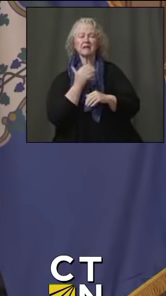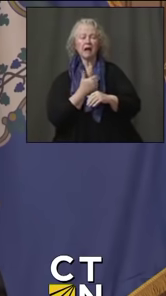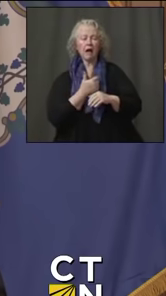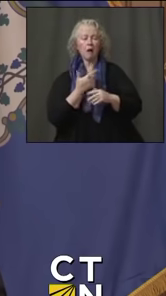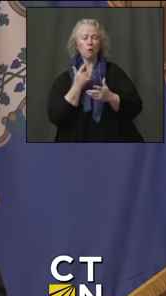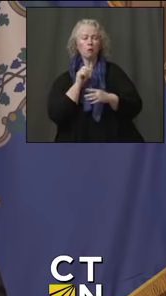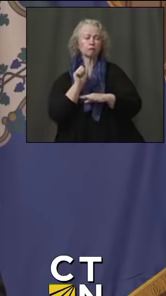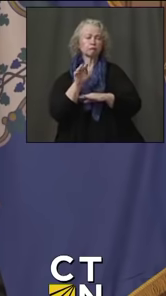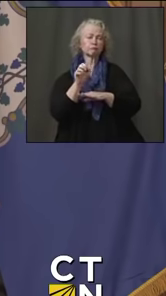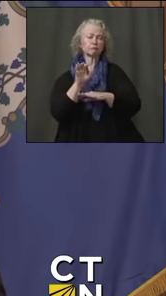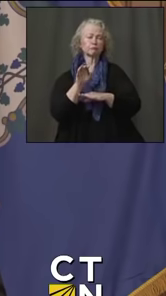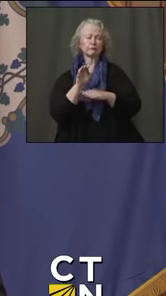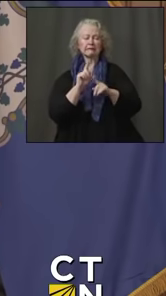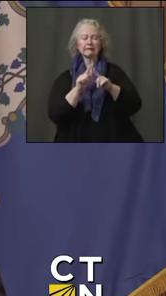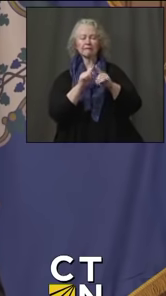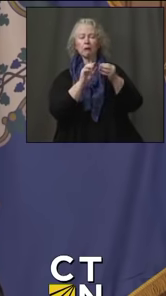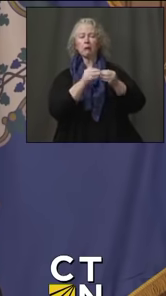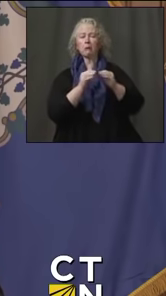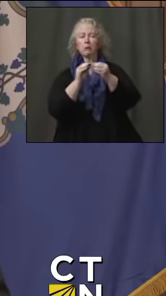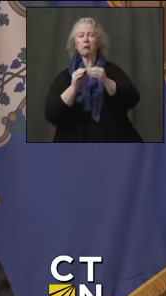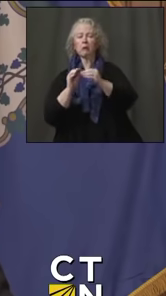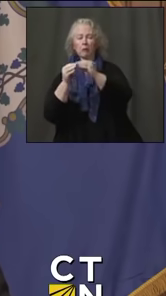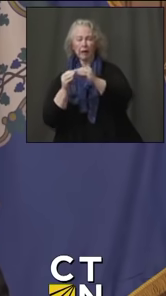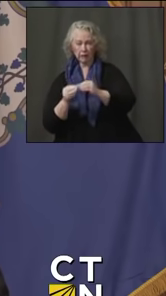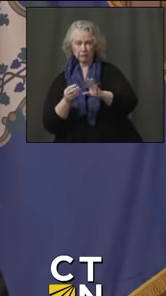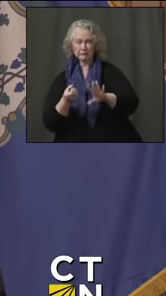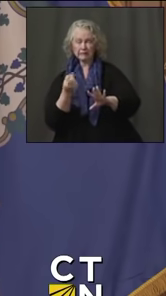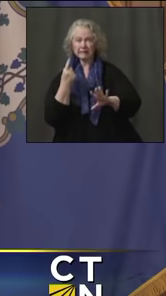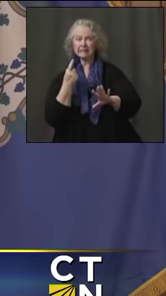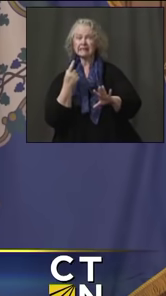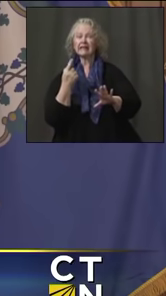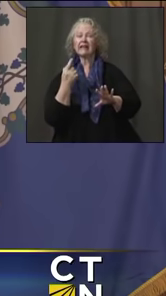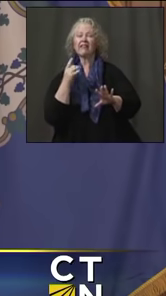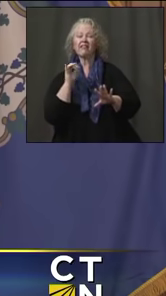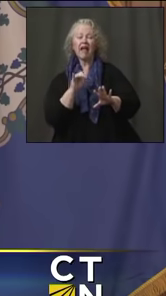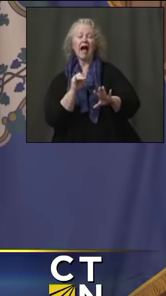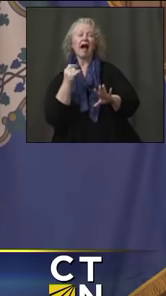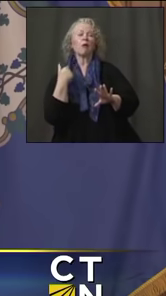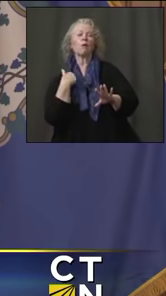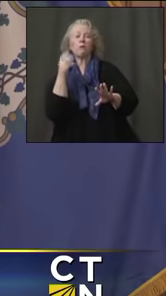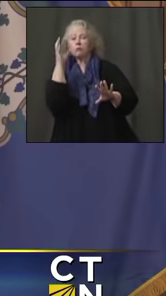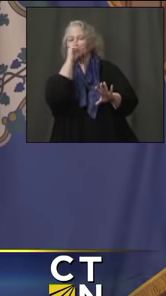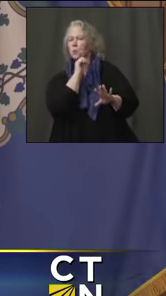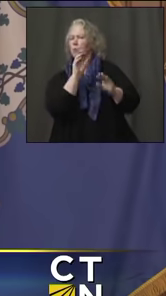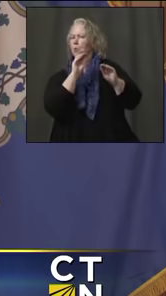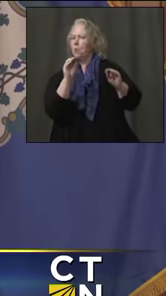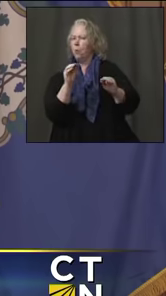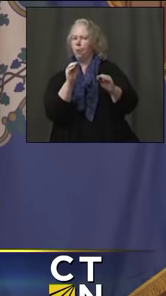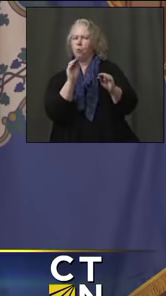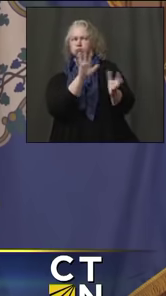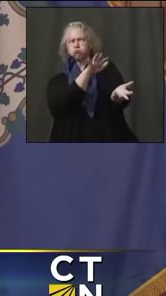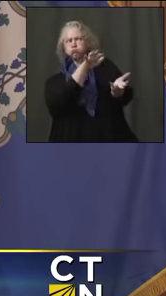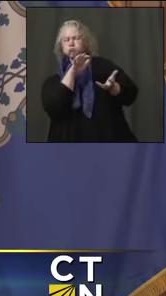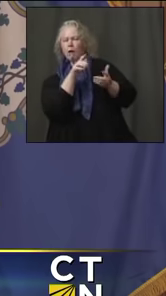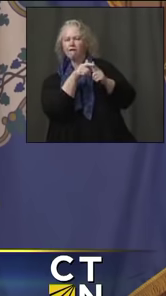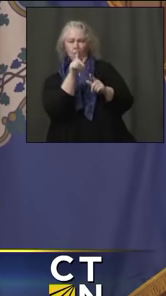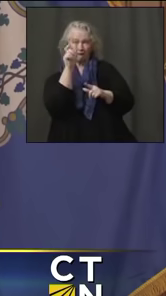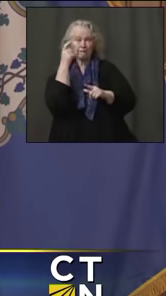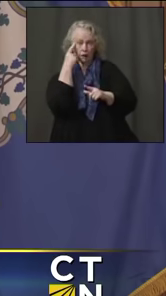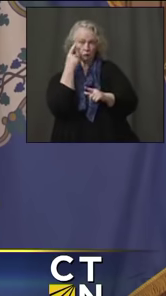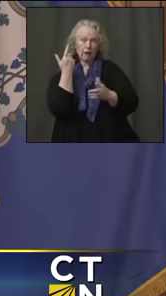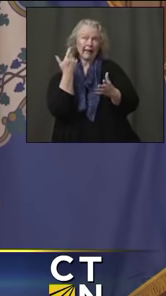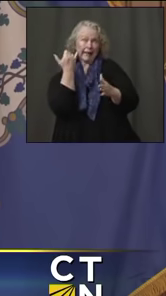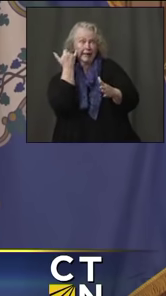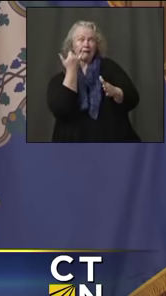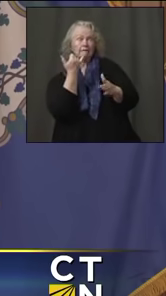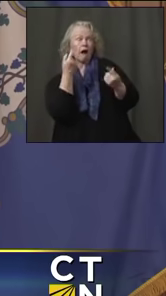to you are numbers that, assuming we don't get any additional federal aid, because that we're on our own, and we'll see what that